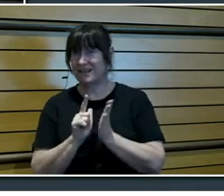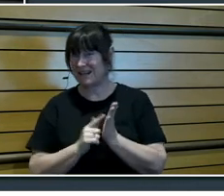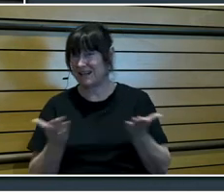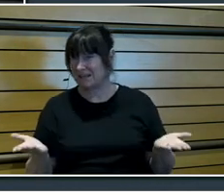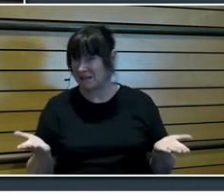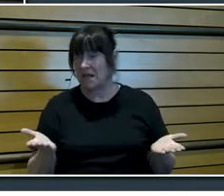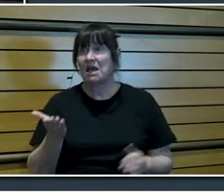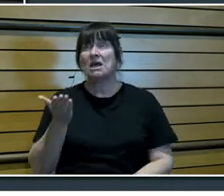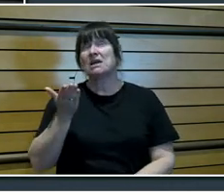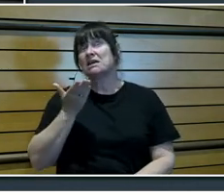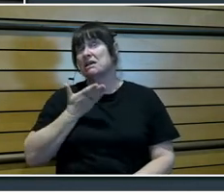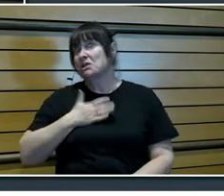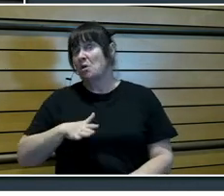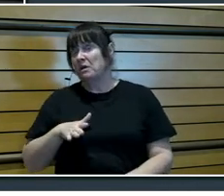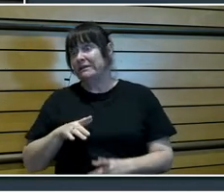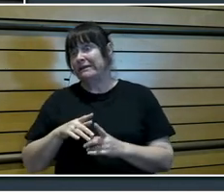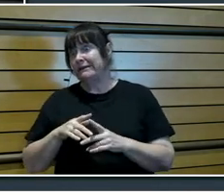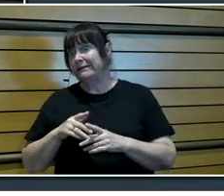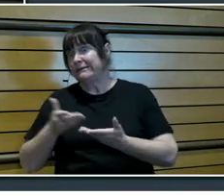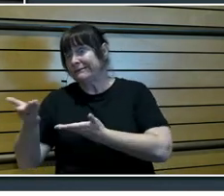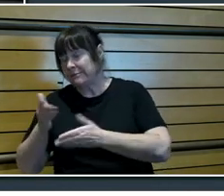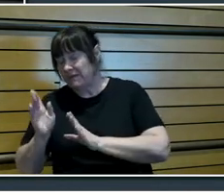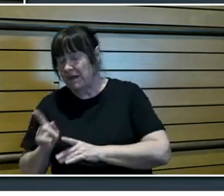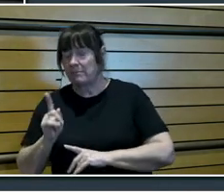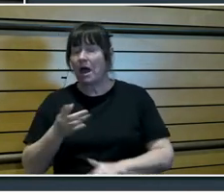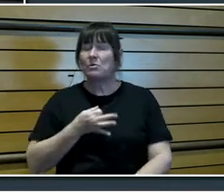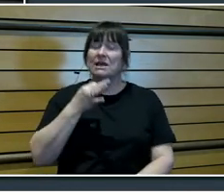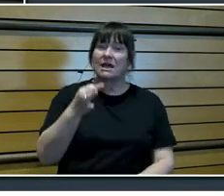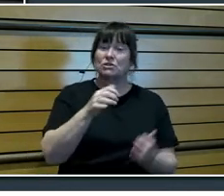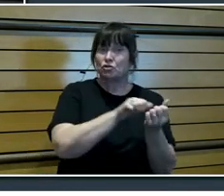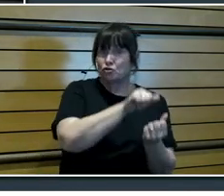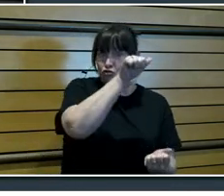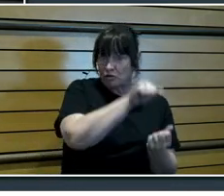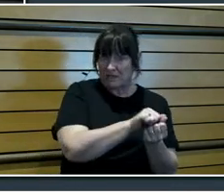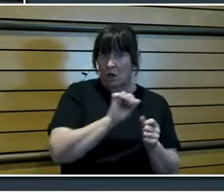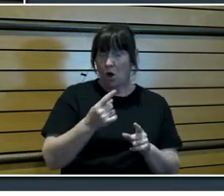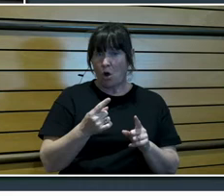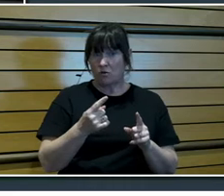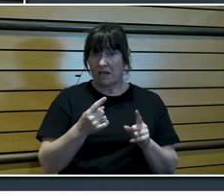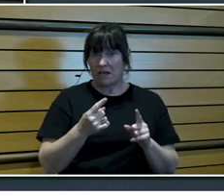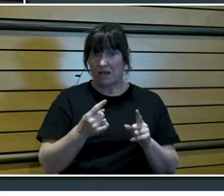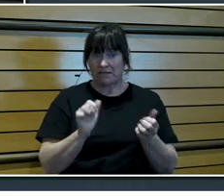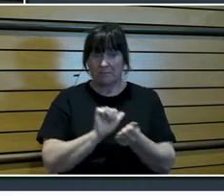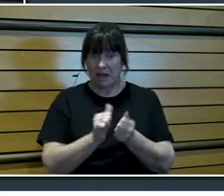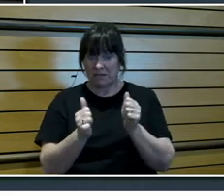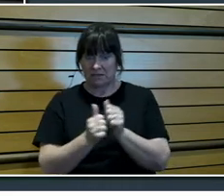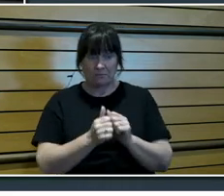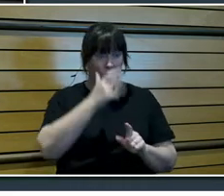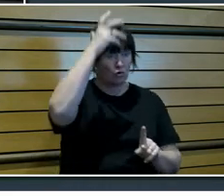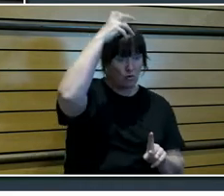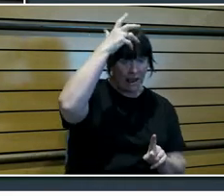not wanting to get into that aspect, my question to you is, does the treaty apply to only the Crown and Māori in your point of